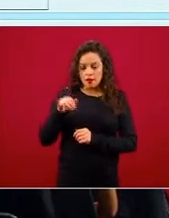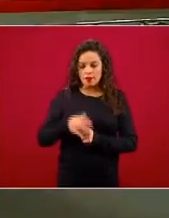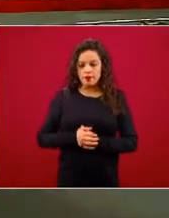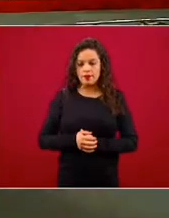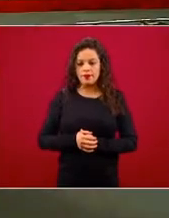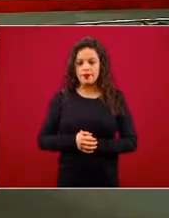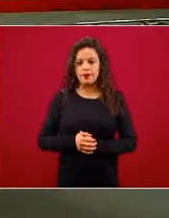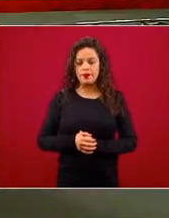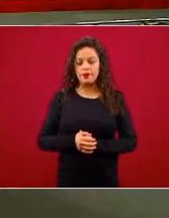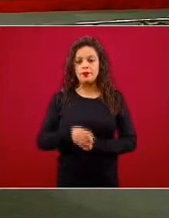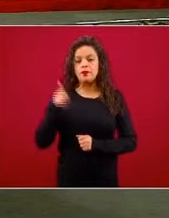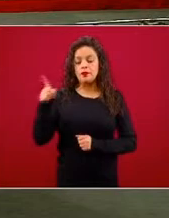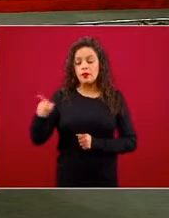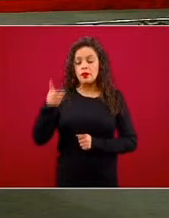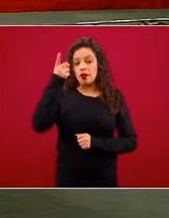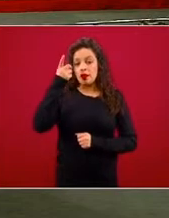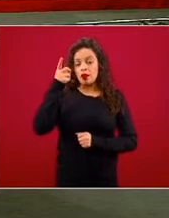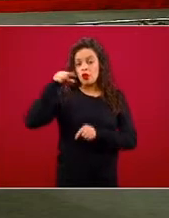Spanish.